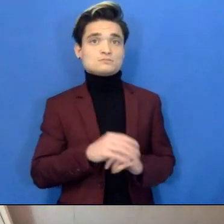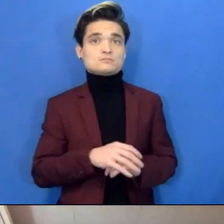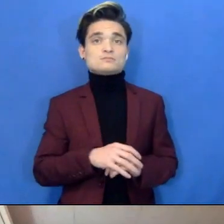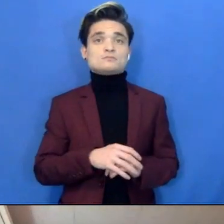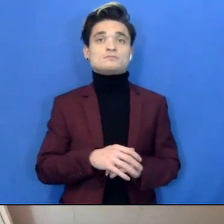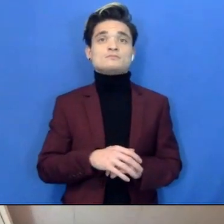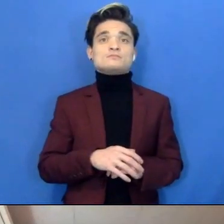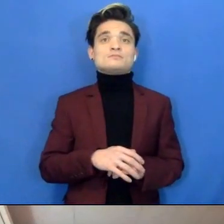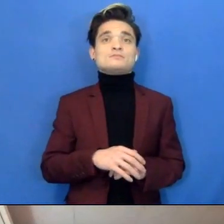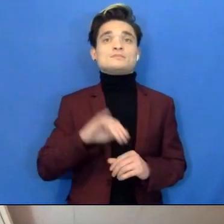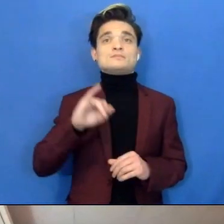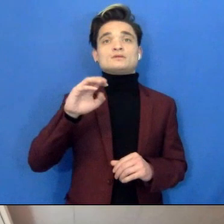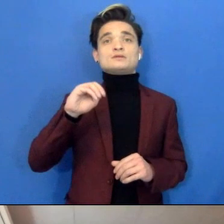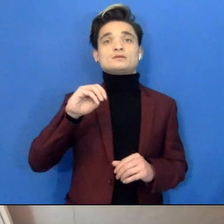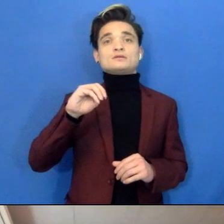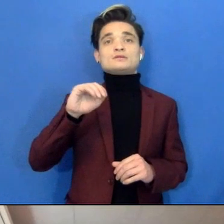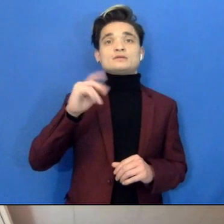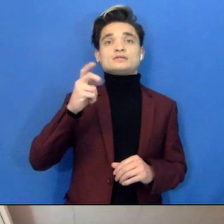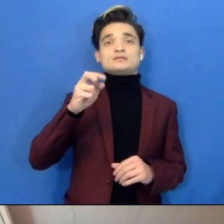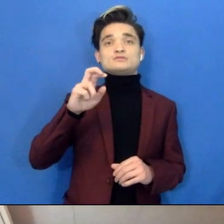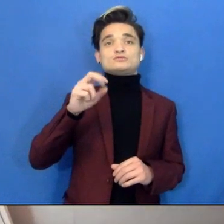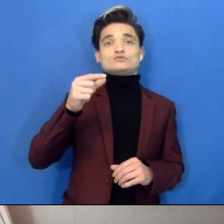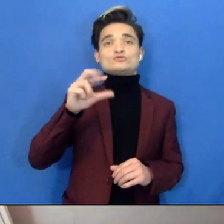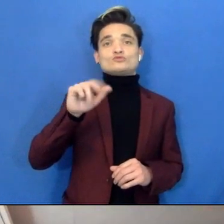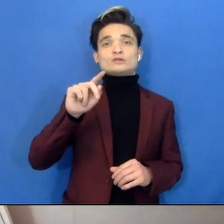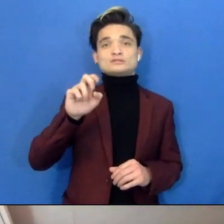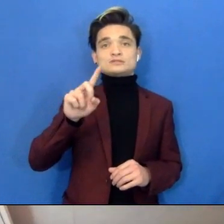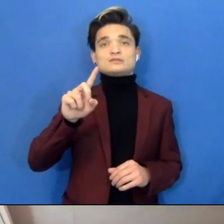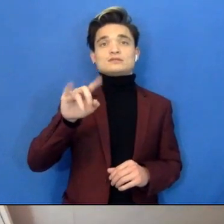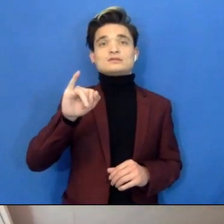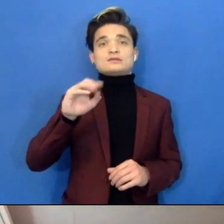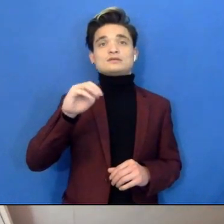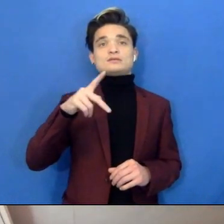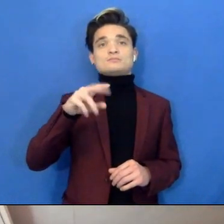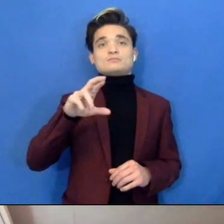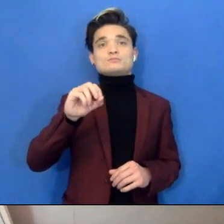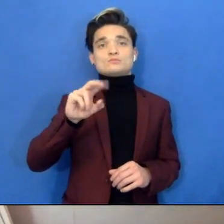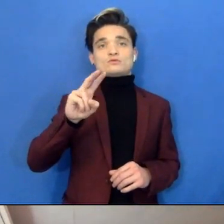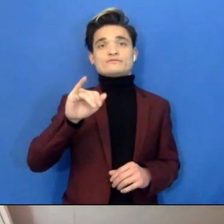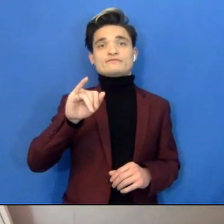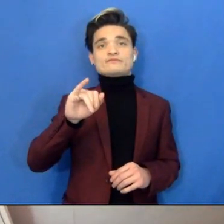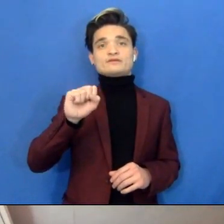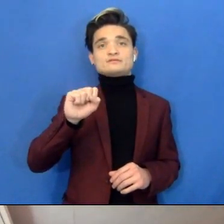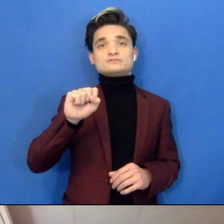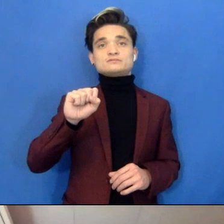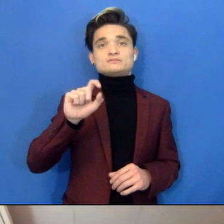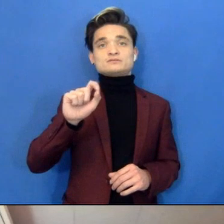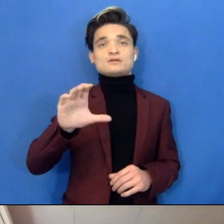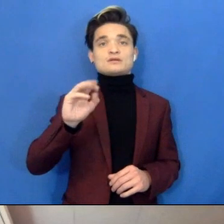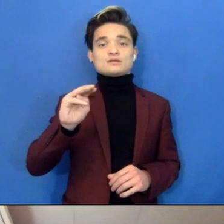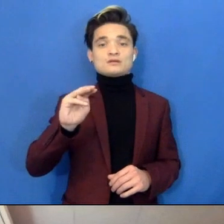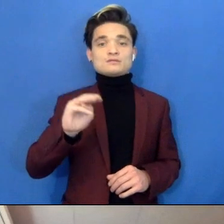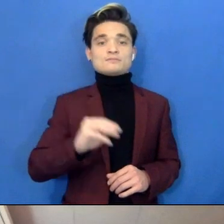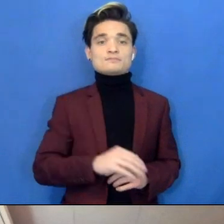Integratedimprovisation.com or Joe Bill Teaches, ! On Facebook. Okay, thank you. Remember the exclamation